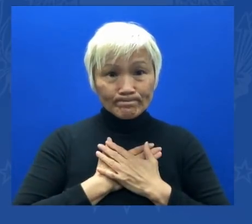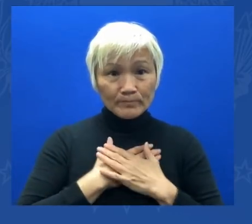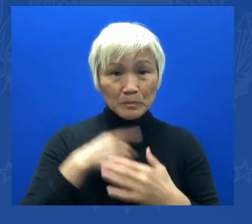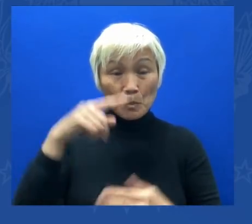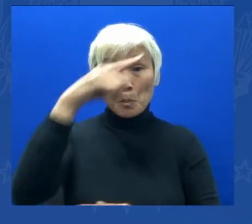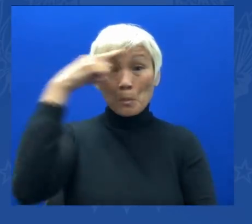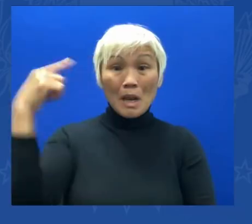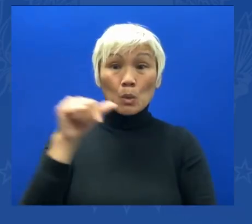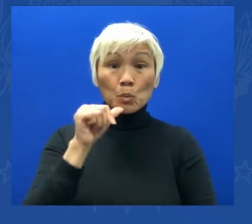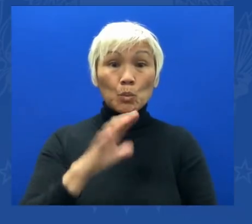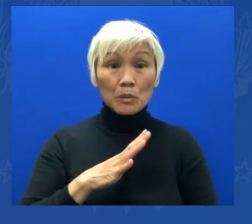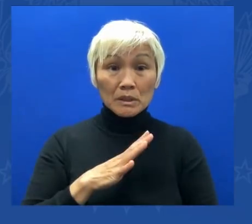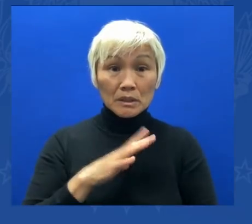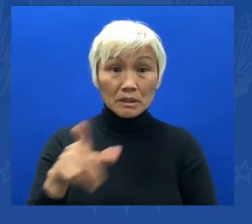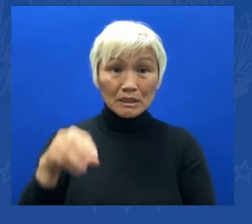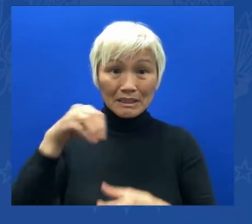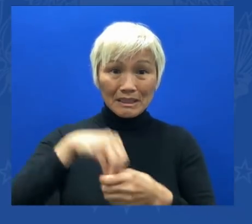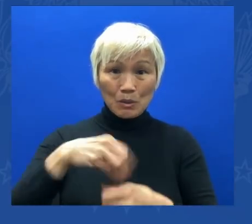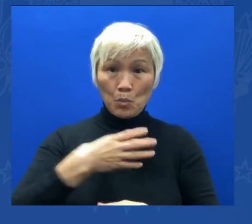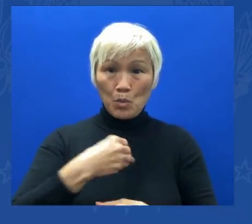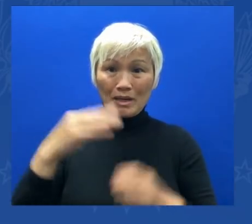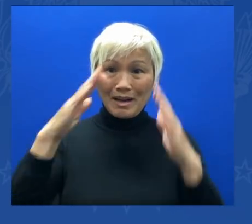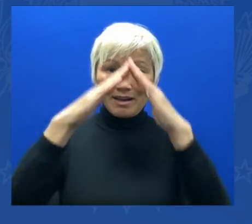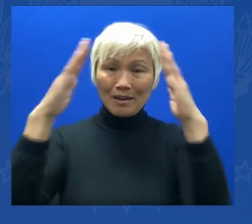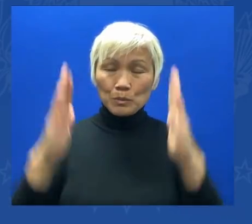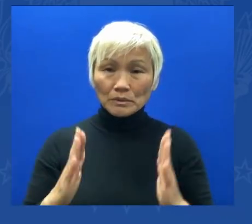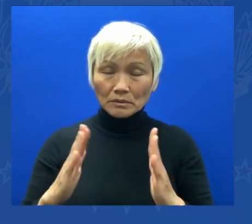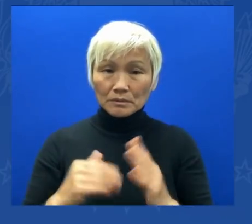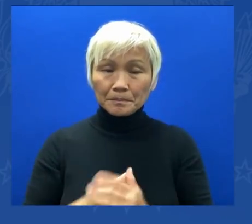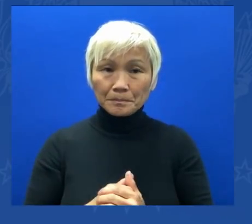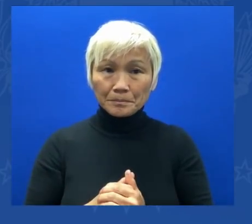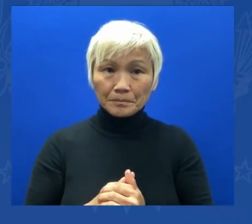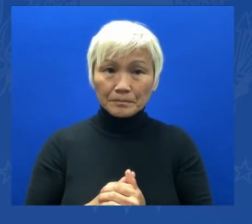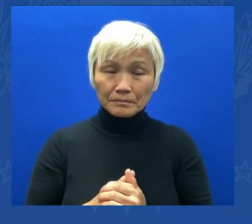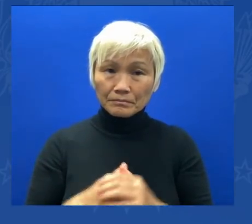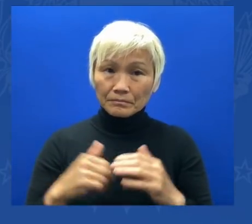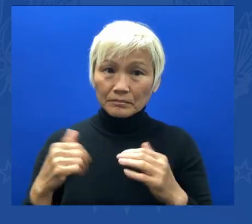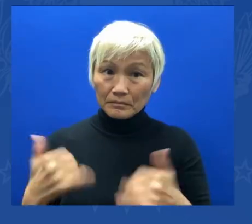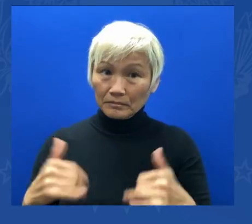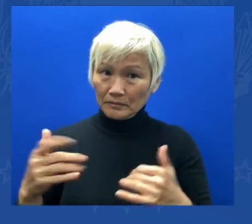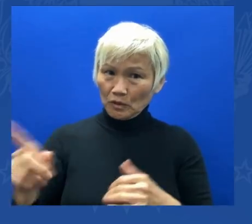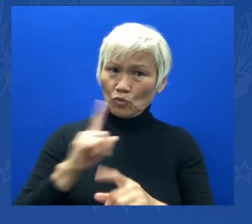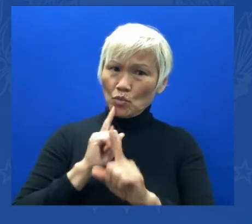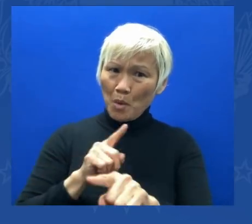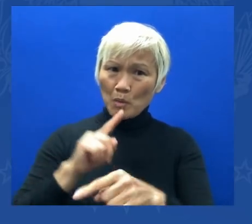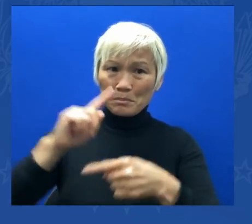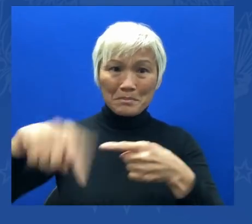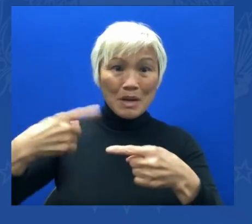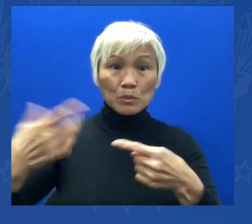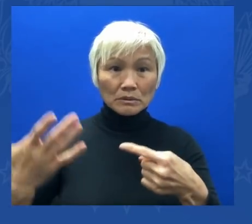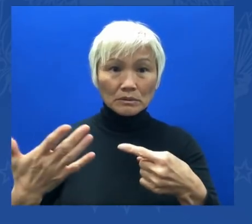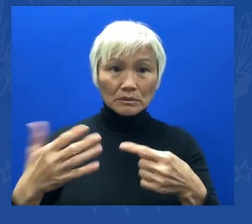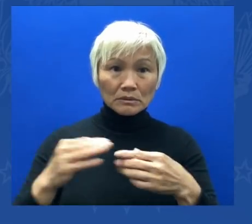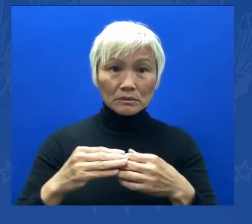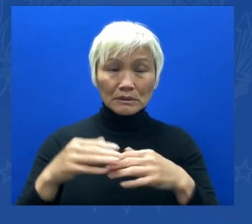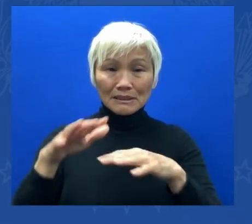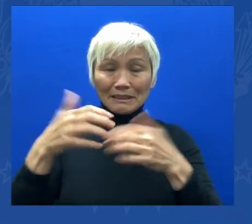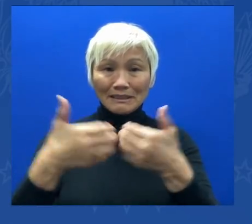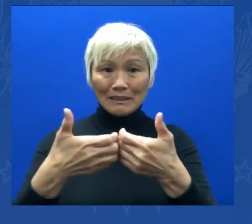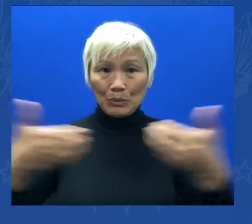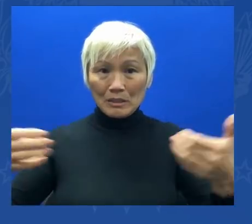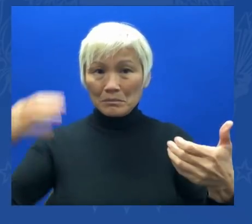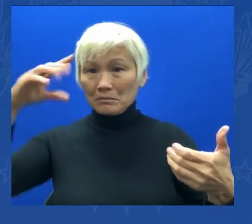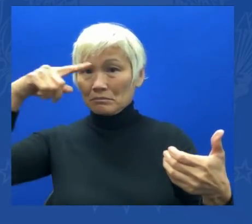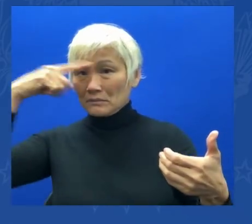shattered convention to cover a segregated nation. We honor journalists killed, missing, imprisoned, detained,